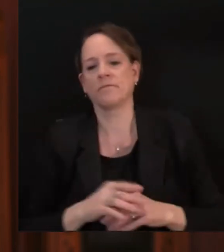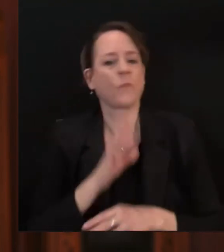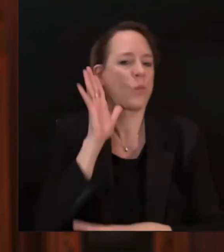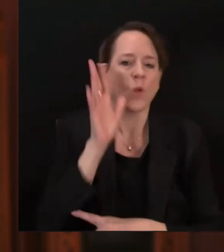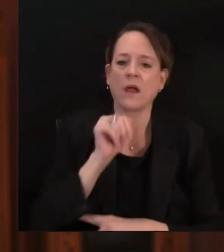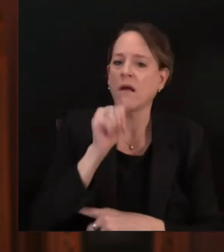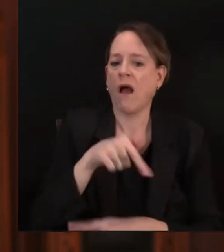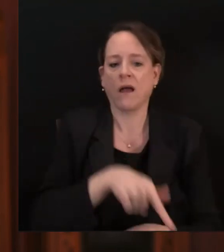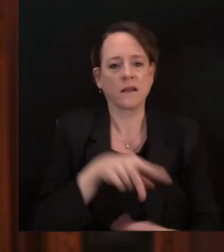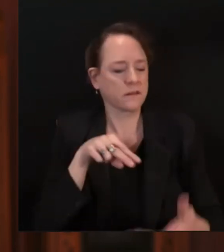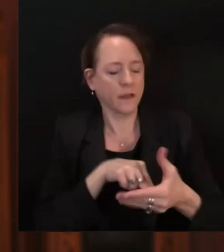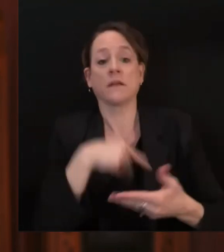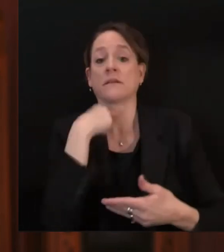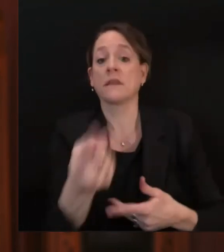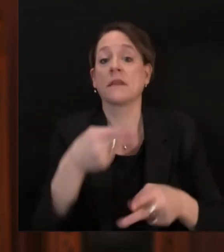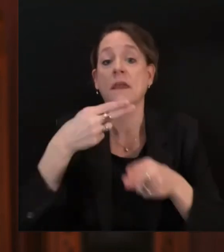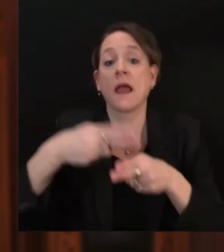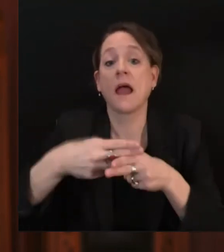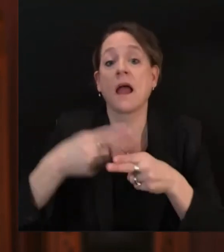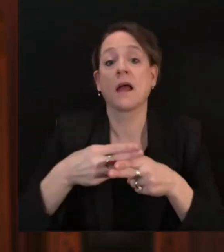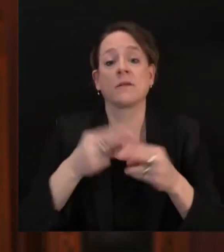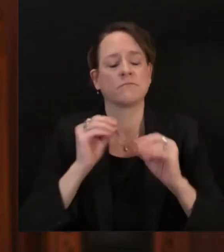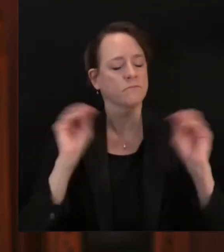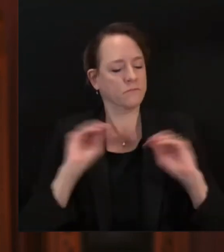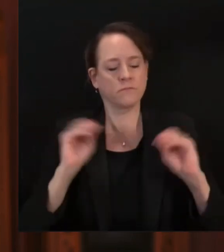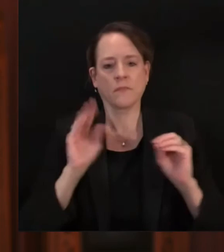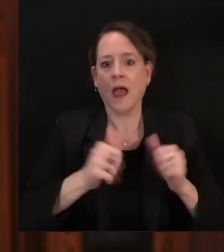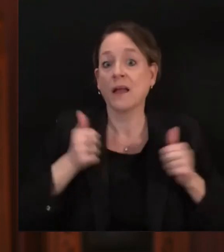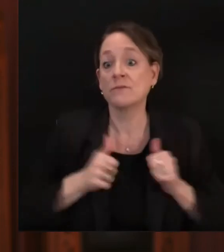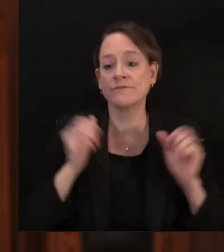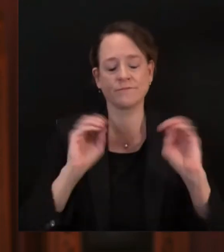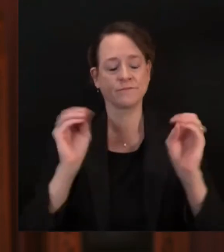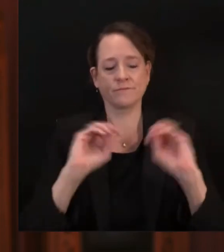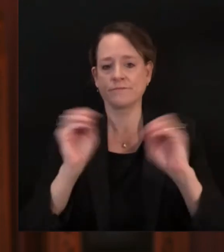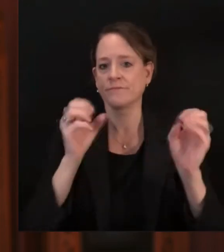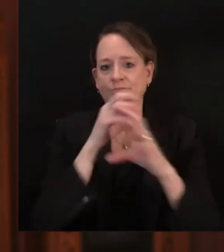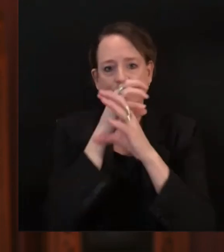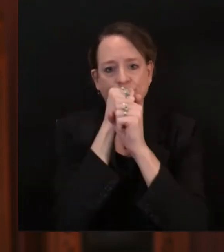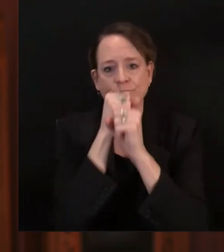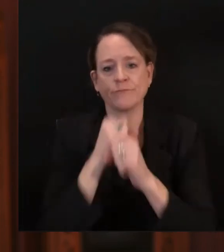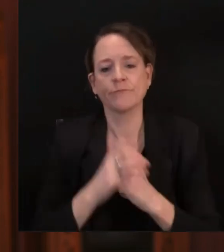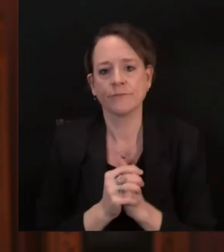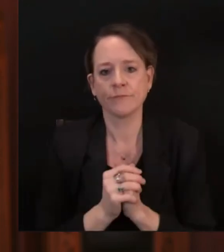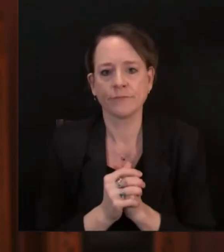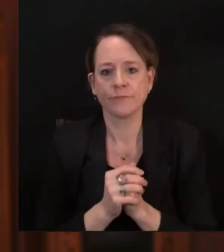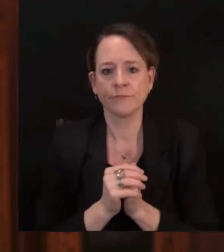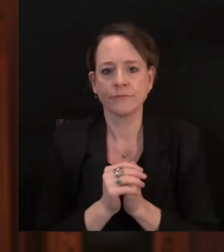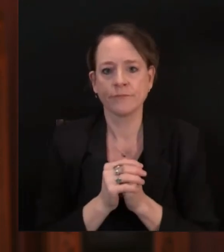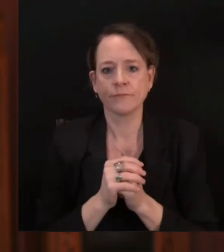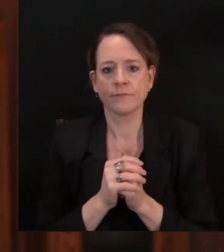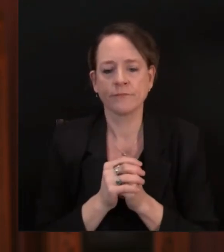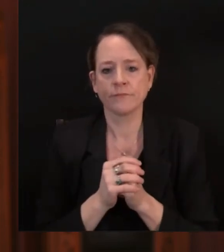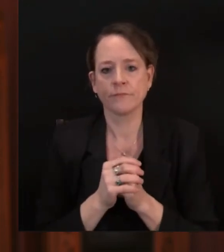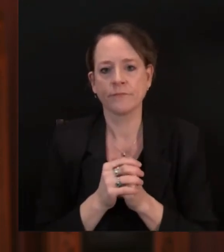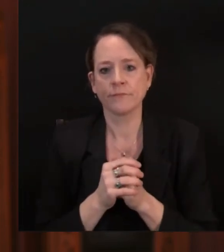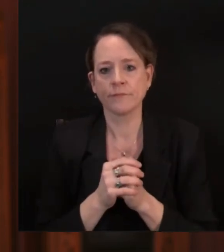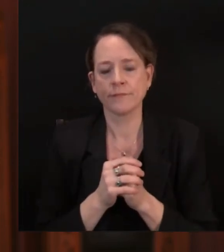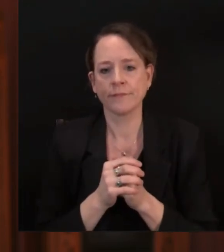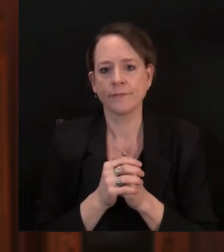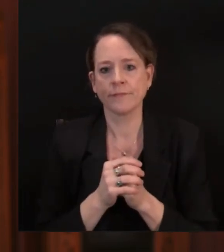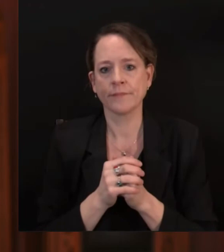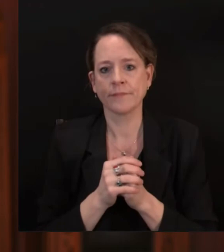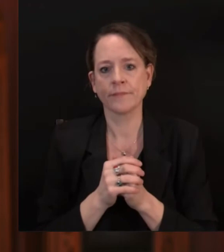close contact with someone who has tested positive. It doesn't certainly replace contact tracing or the